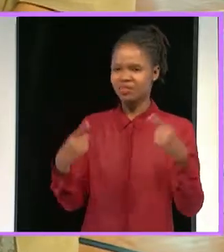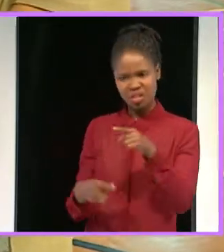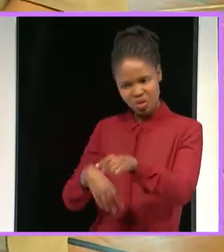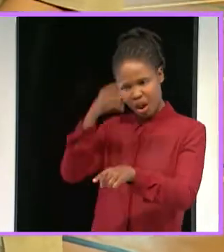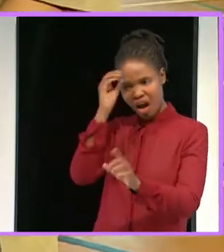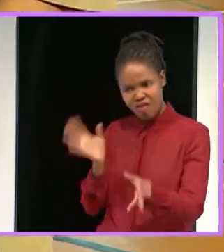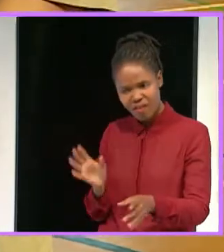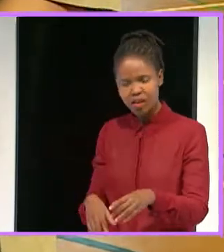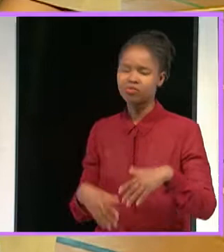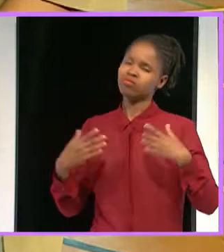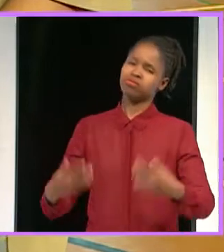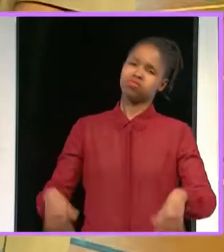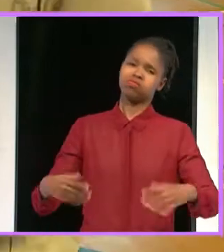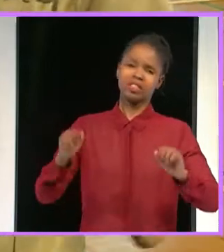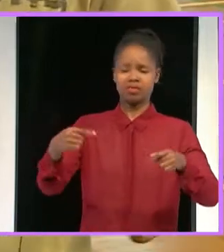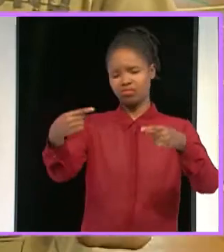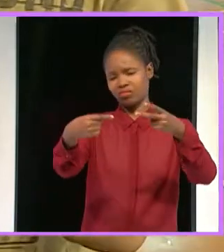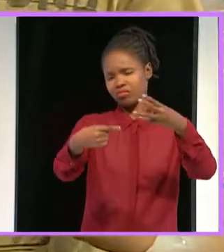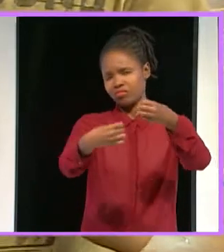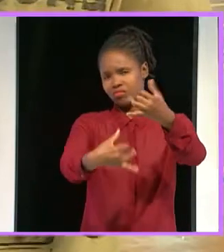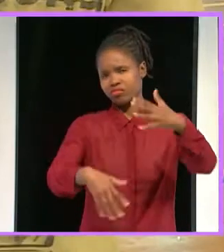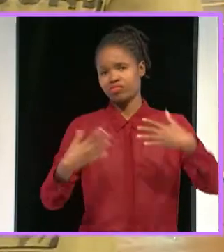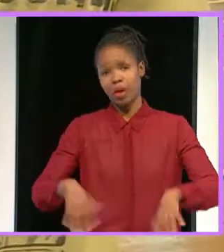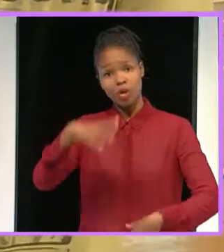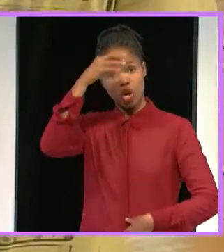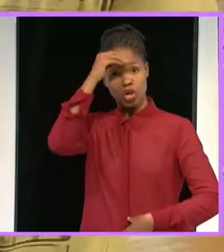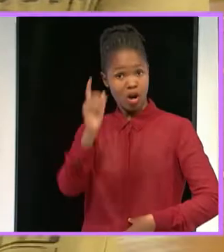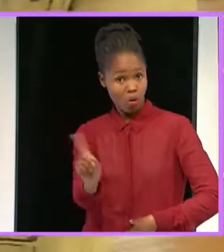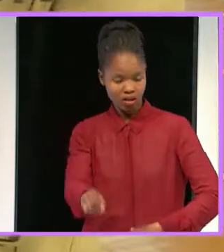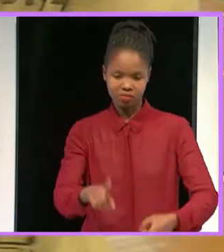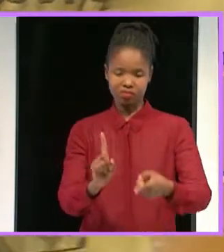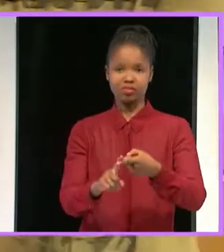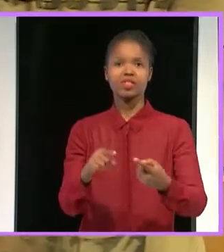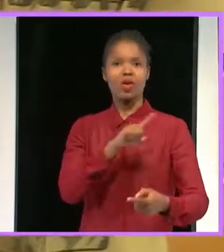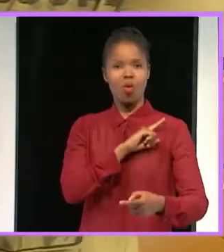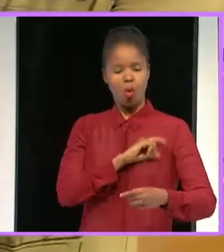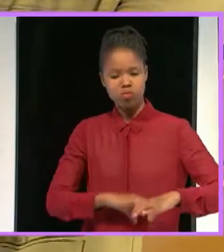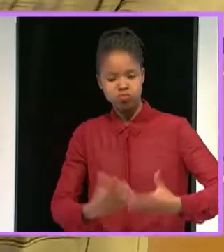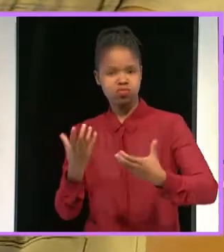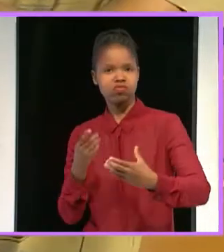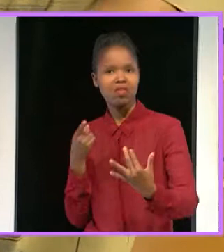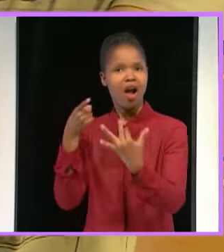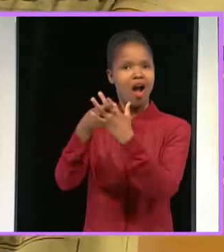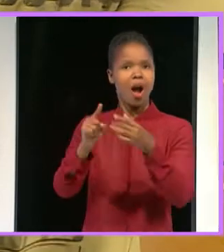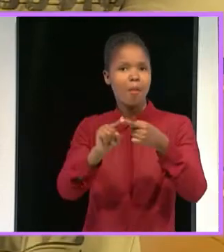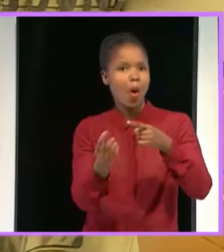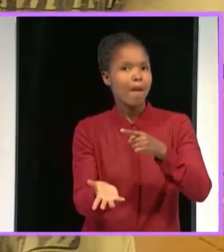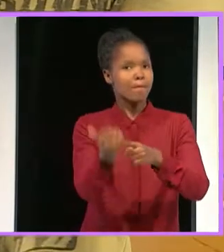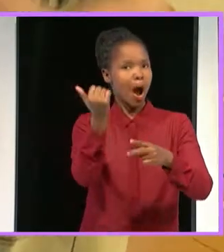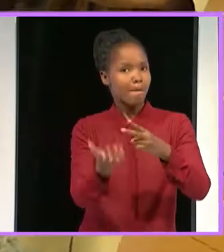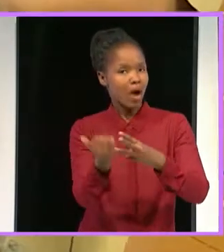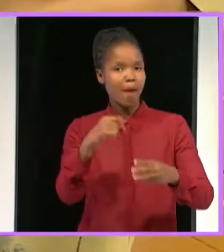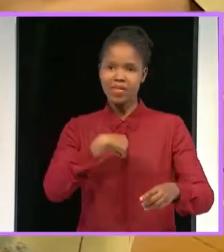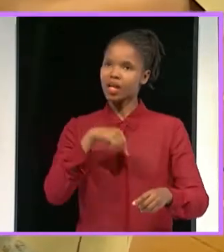anything? No, I've learned a lot. I've learned how to score, because manje ngifuna ukuba umuntu skillful